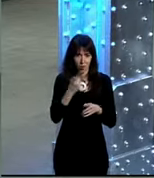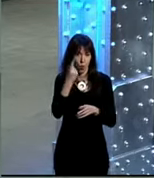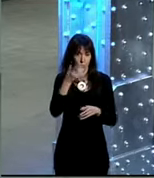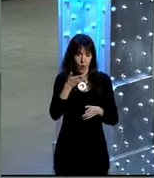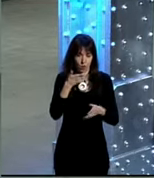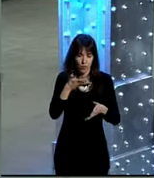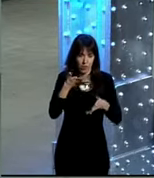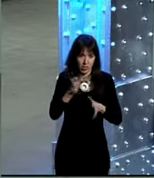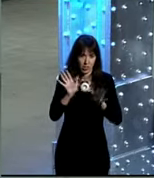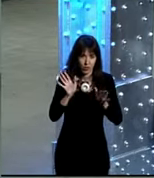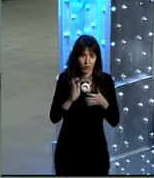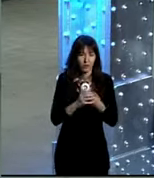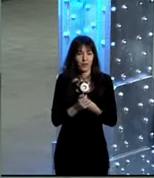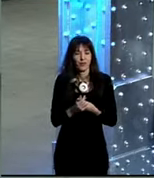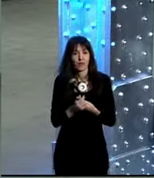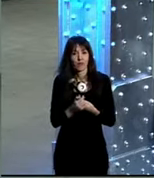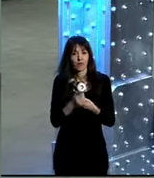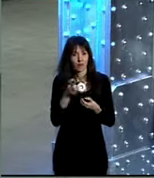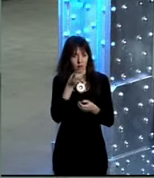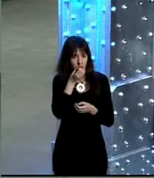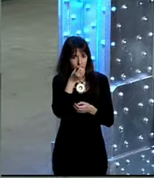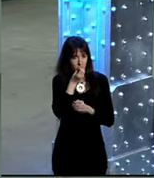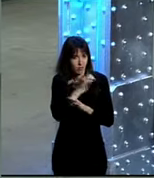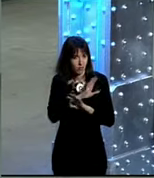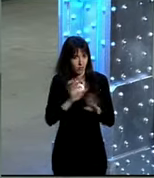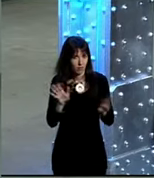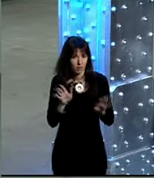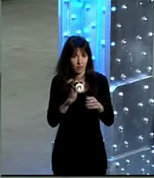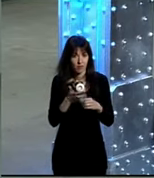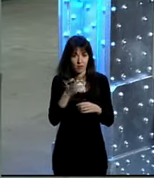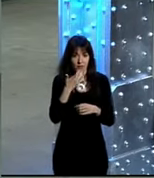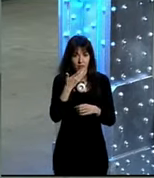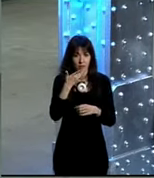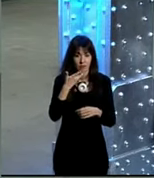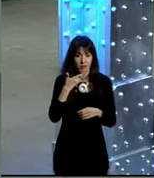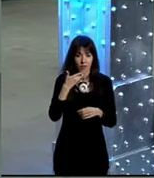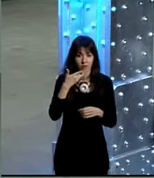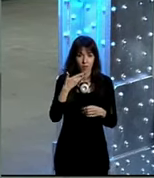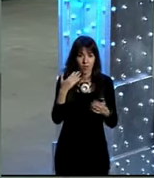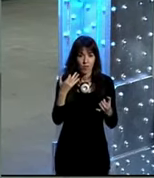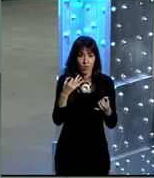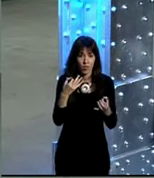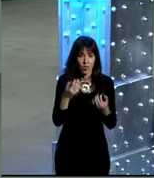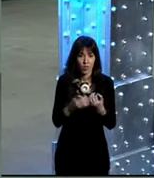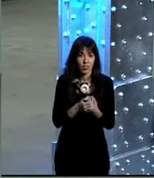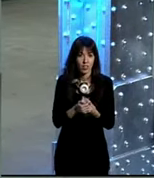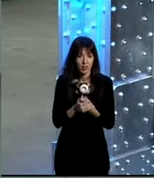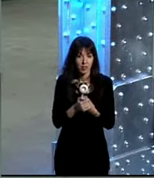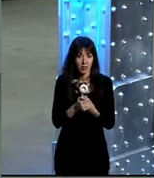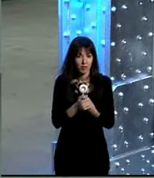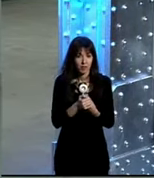it's a great example. If you're familiar with last year, Bristol had a call out to make